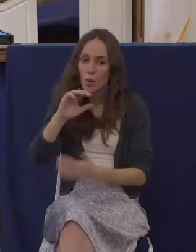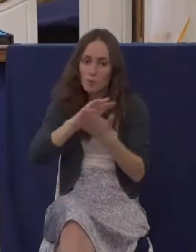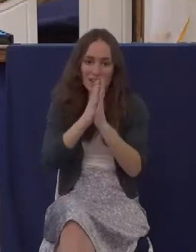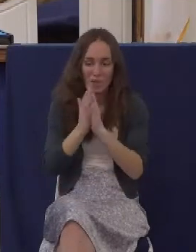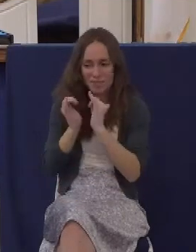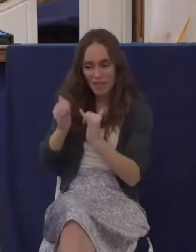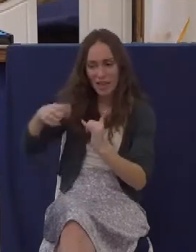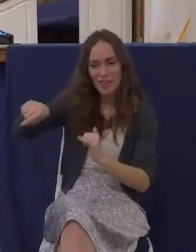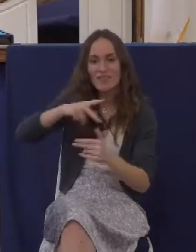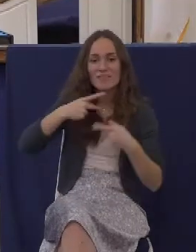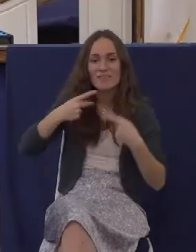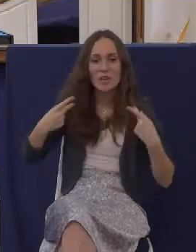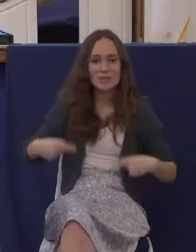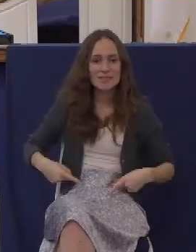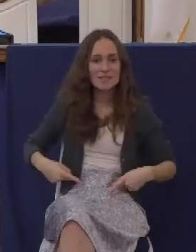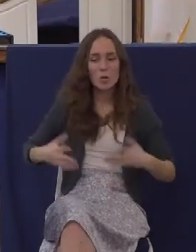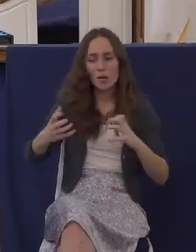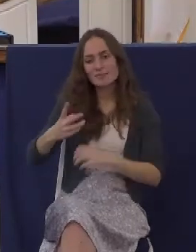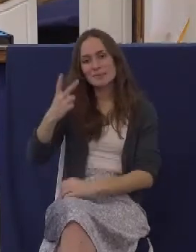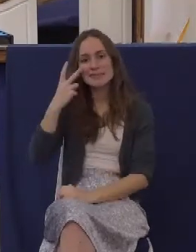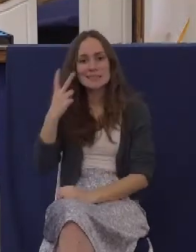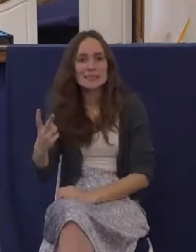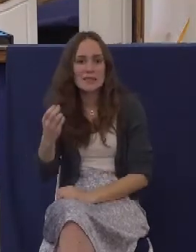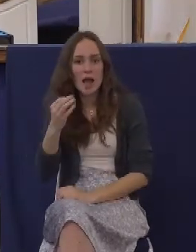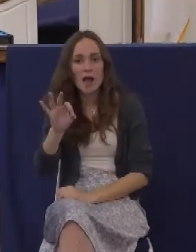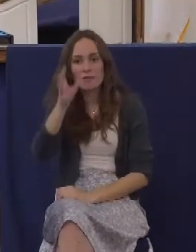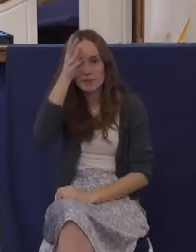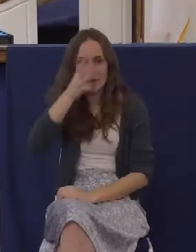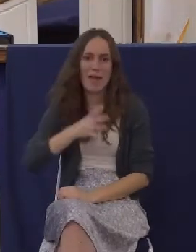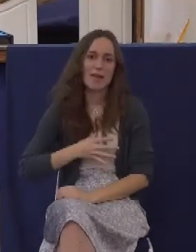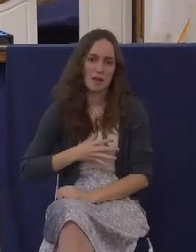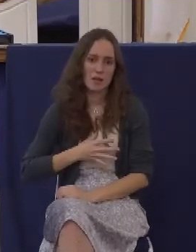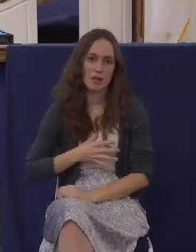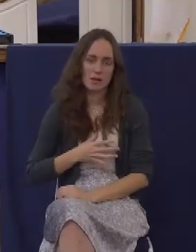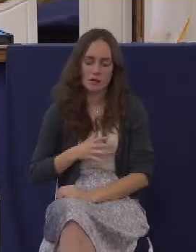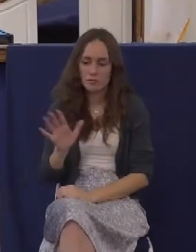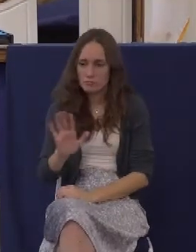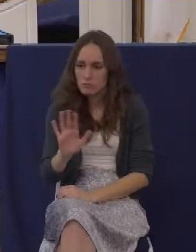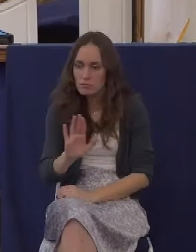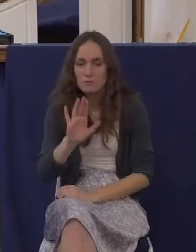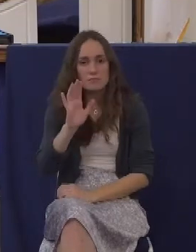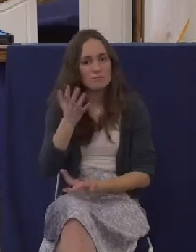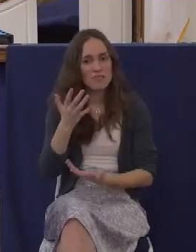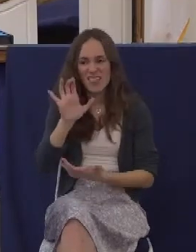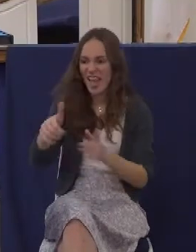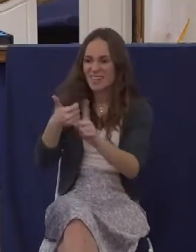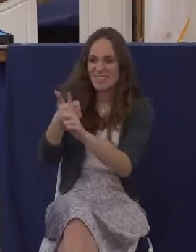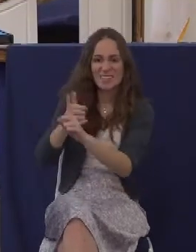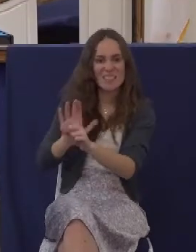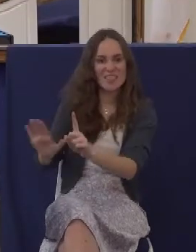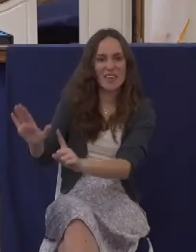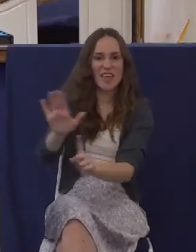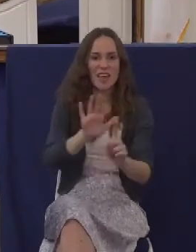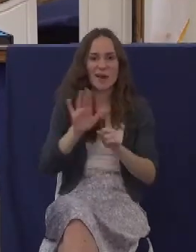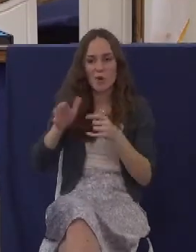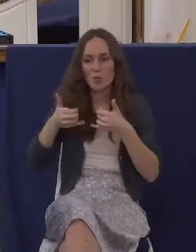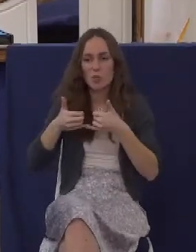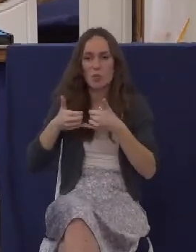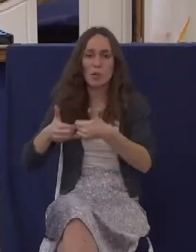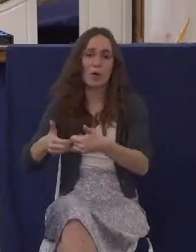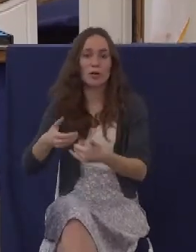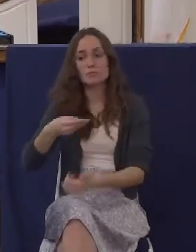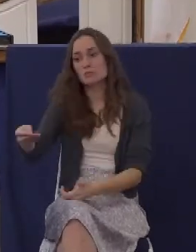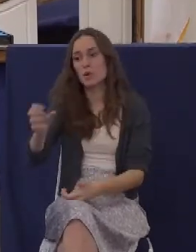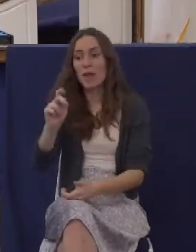may be seen of men, in verse 5. Verily I say unto you, they have their reward. That is their reward. That's it. You get what you want. You want the praise of men, you got it. That's